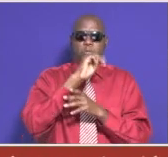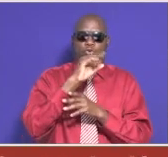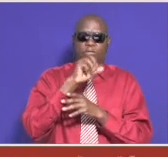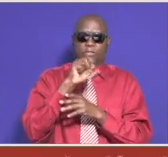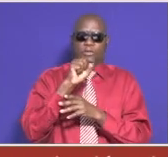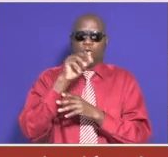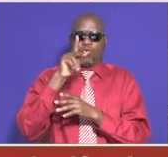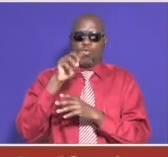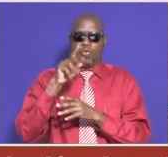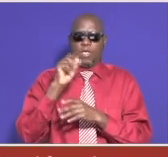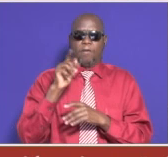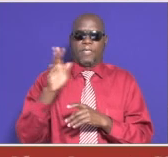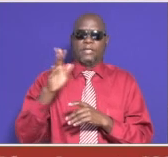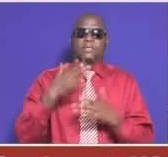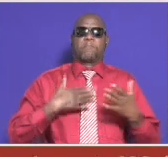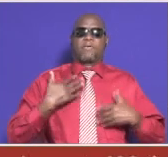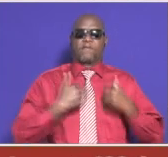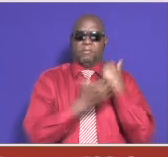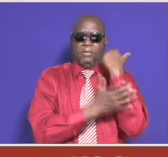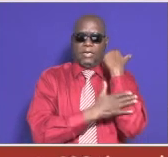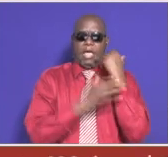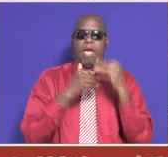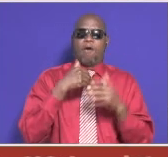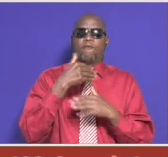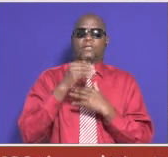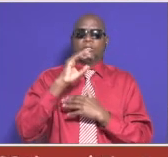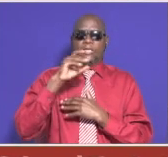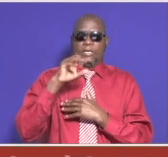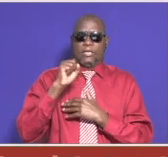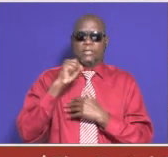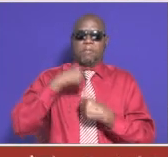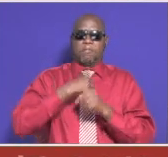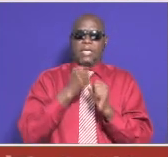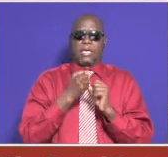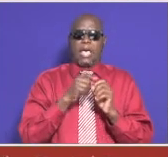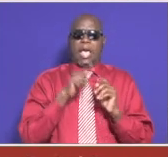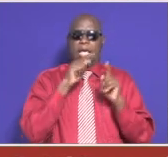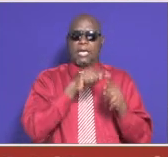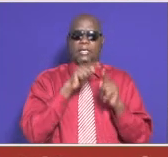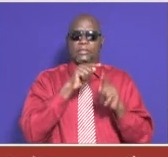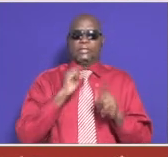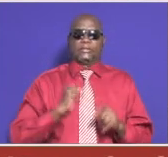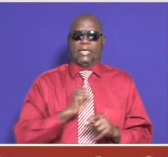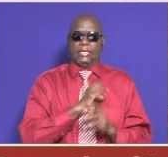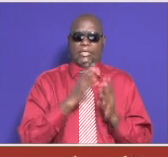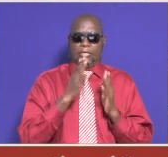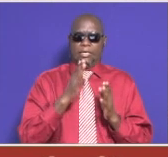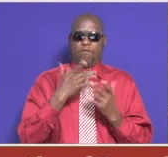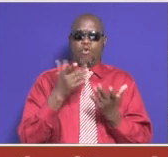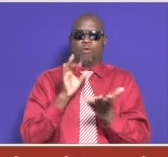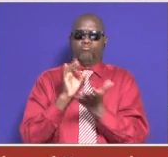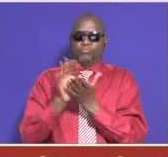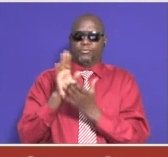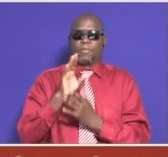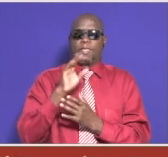in office. This is after the CS made remarks against the senators over the ongoing impeachment of Governor Kawira Mwangaza.